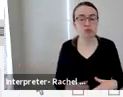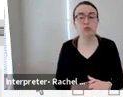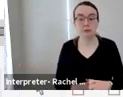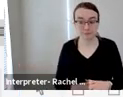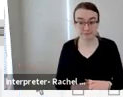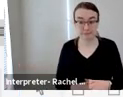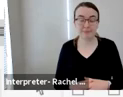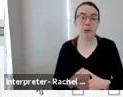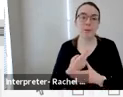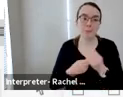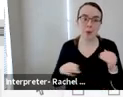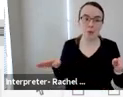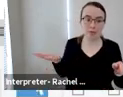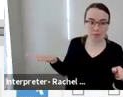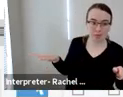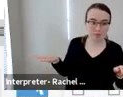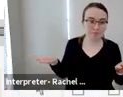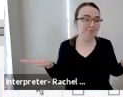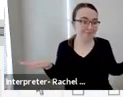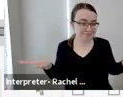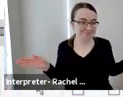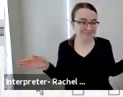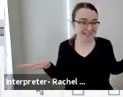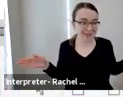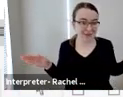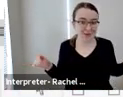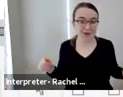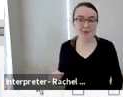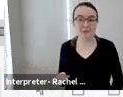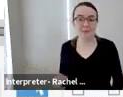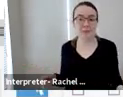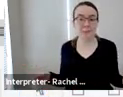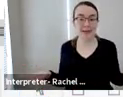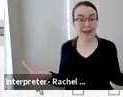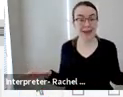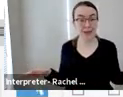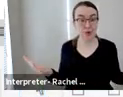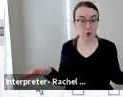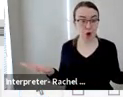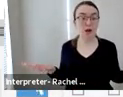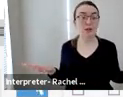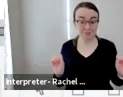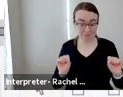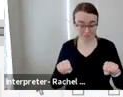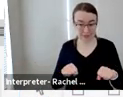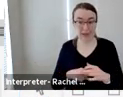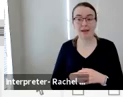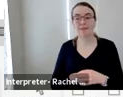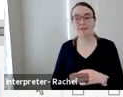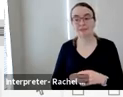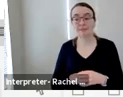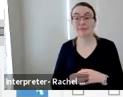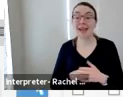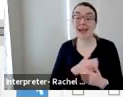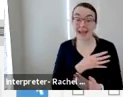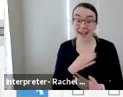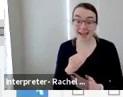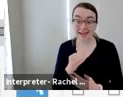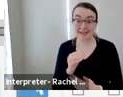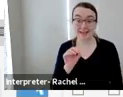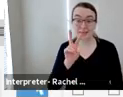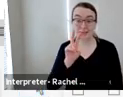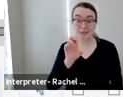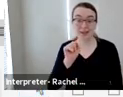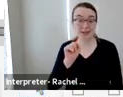on both sides, and my ailerons technically articulate as well, and my vent